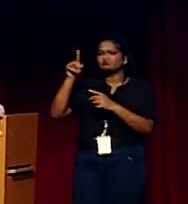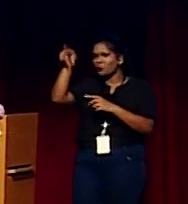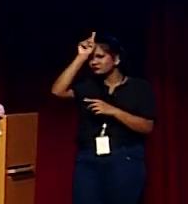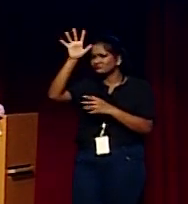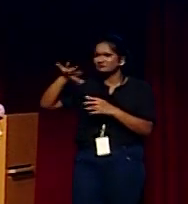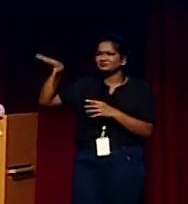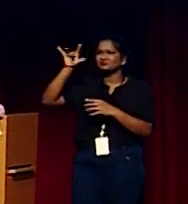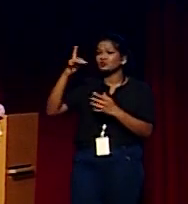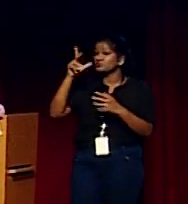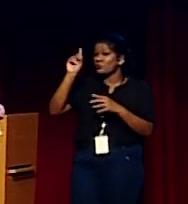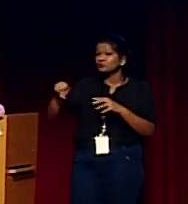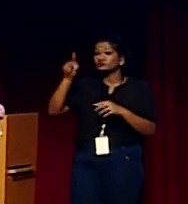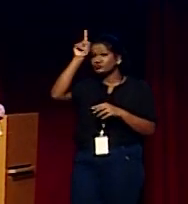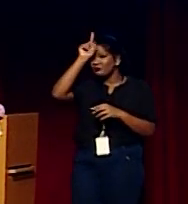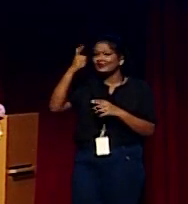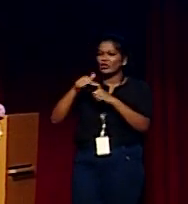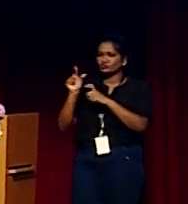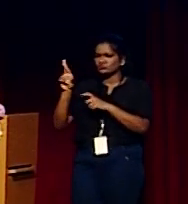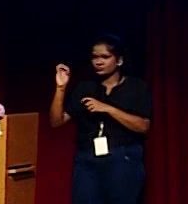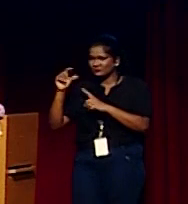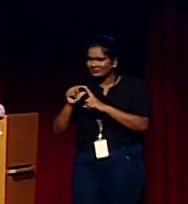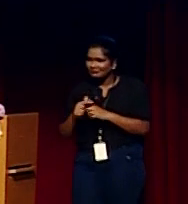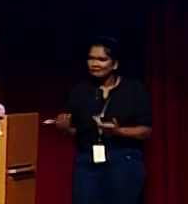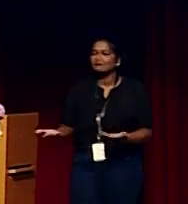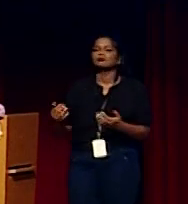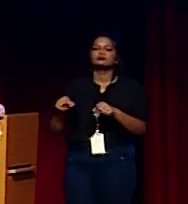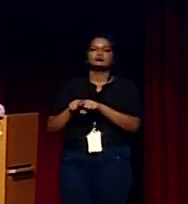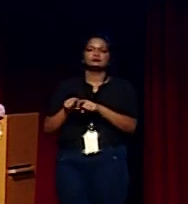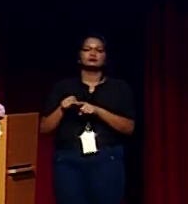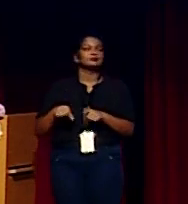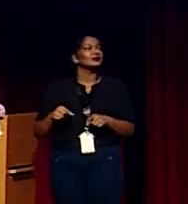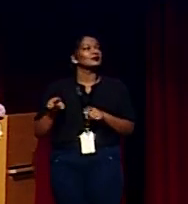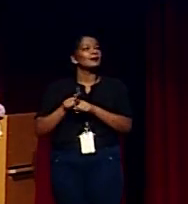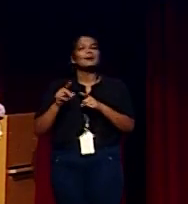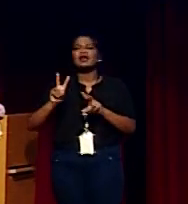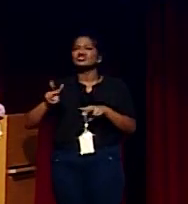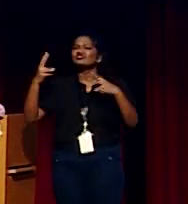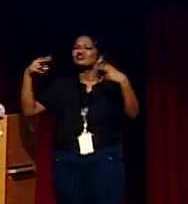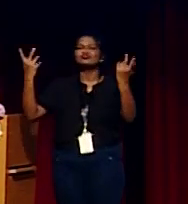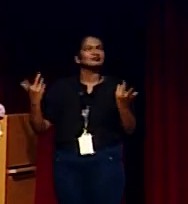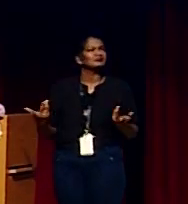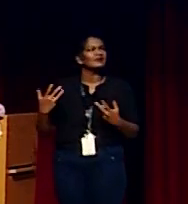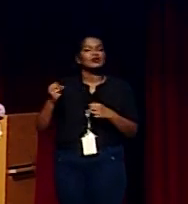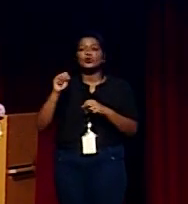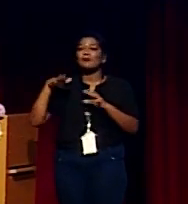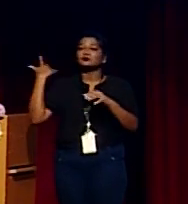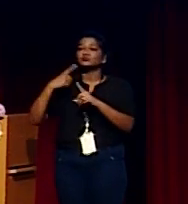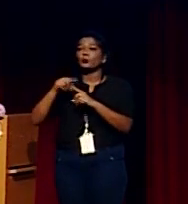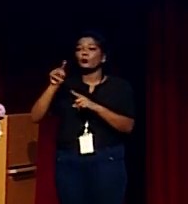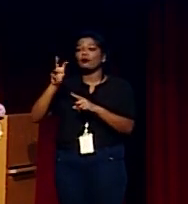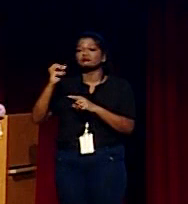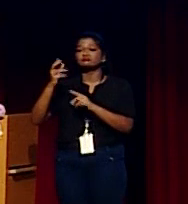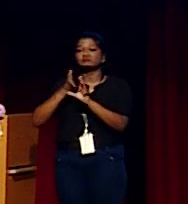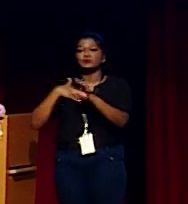notably Germany, Slovenia, I think somewhere in the Czech Republic as well, they've gone a different route. For the last 20 plus